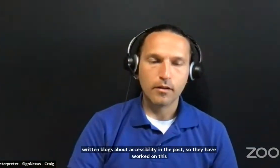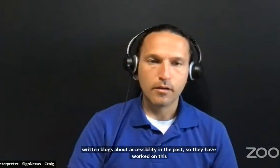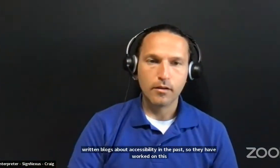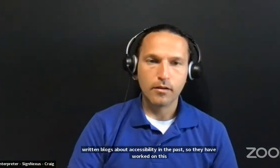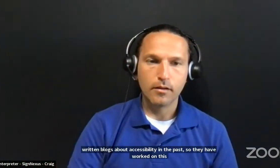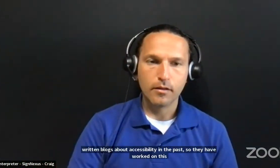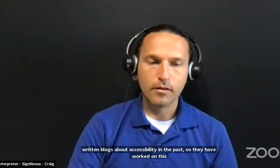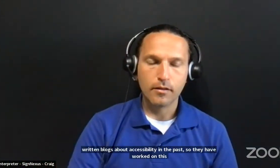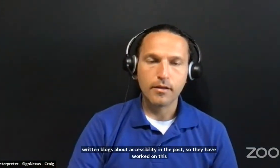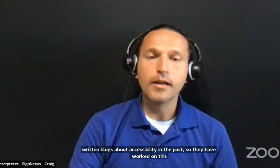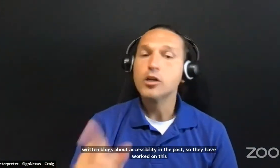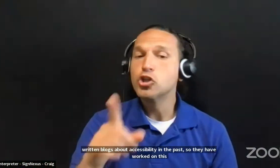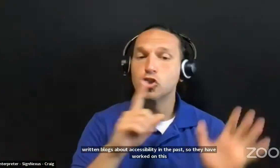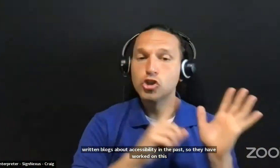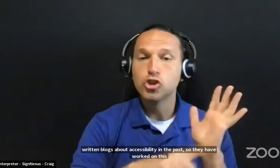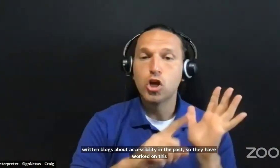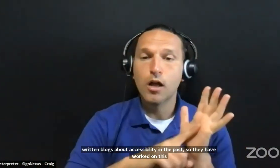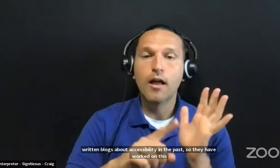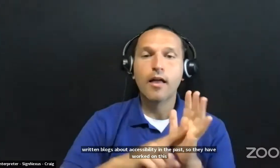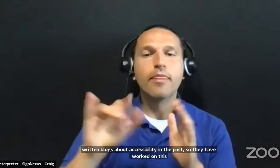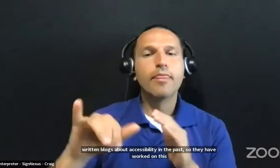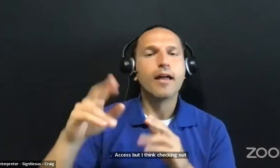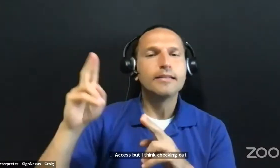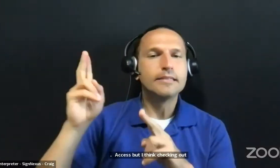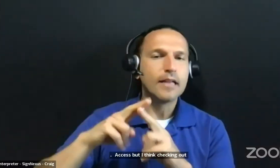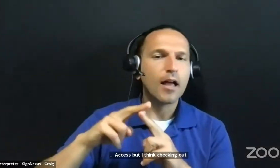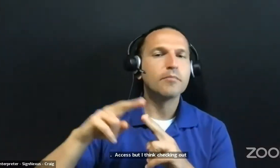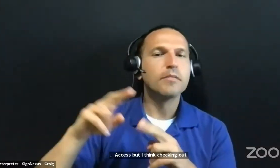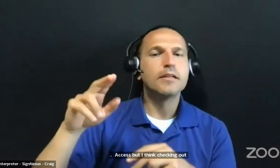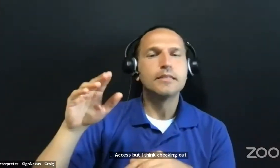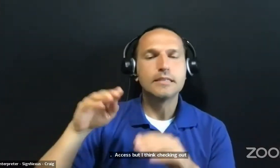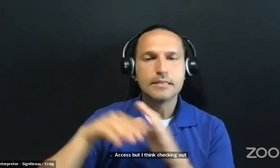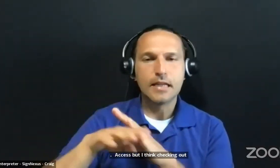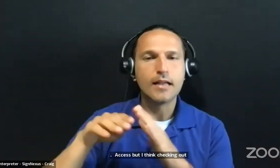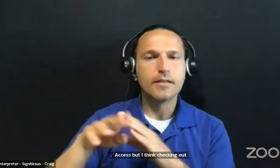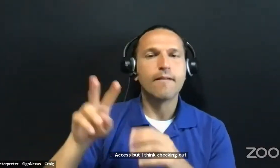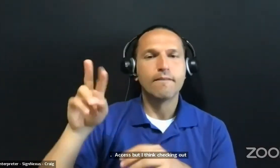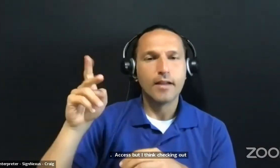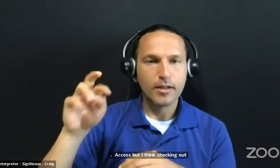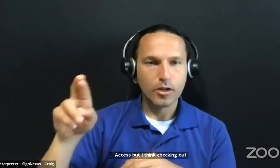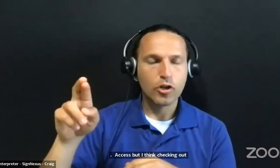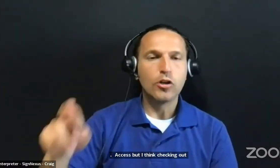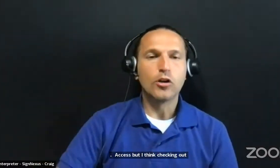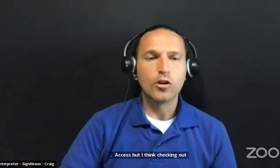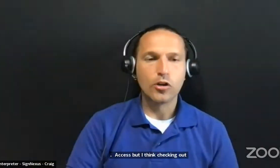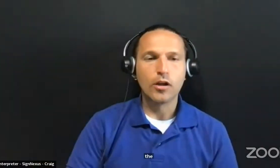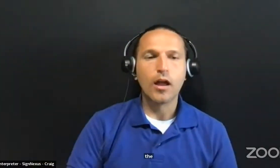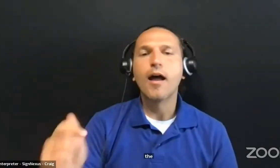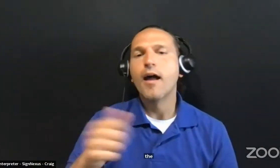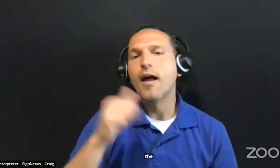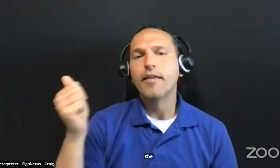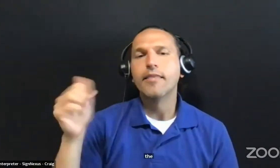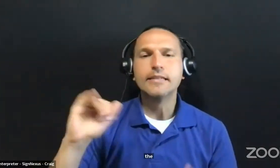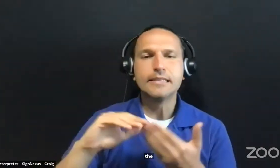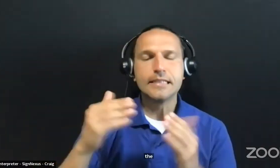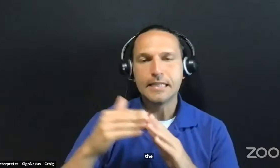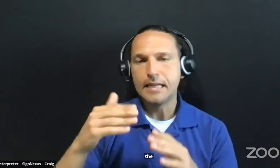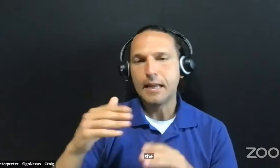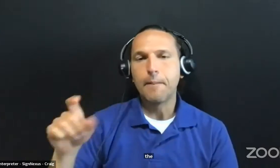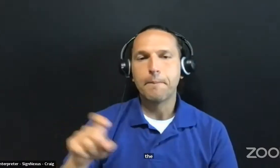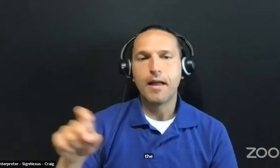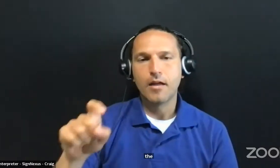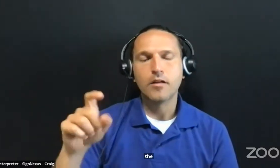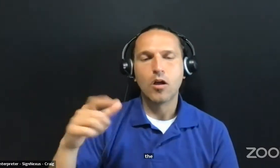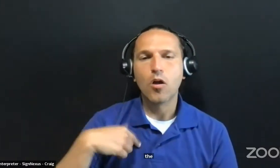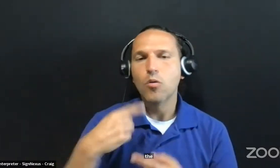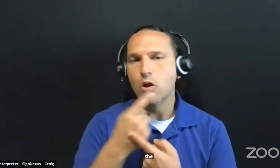think, checking out the top accessibility vendors that are out there. Another one is City Mouse. Just want to shout